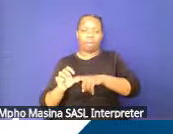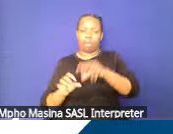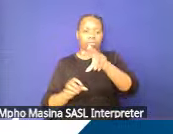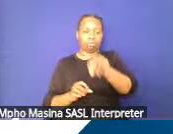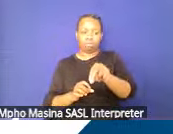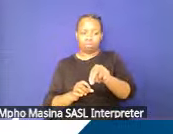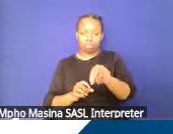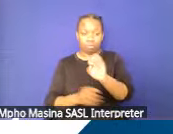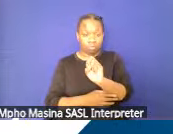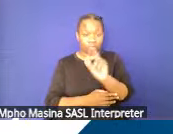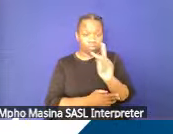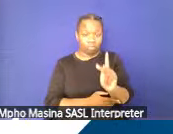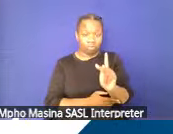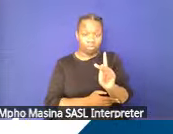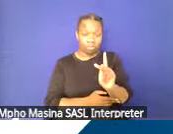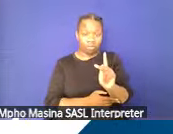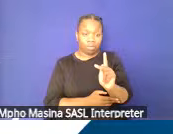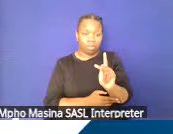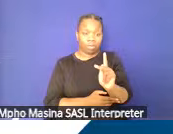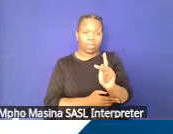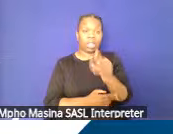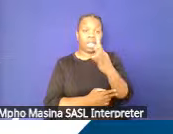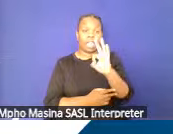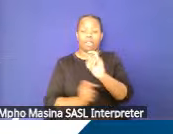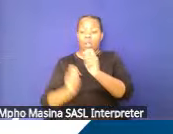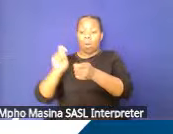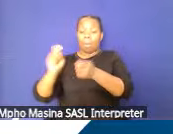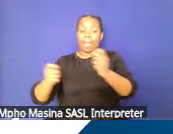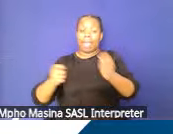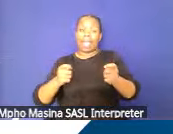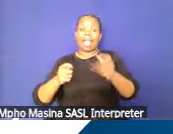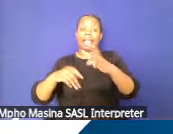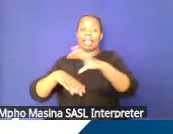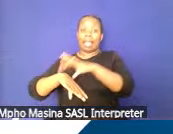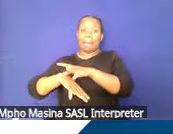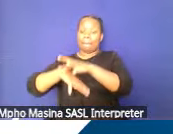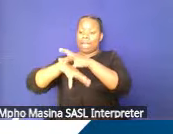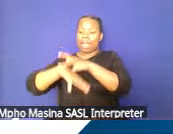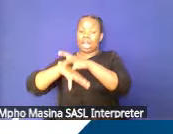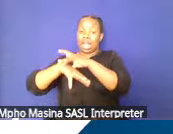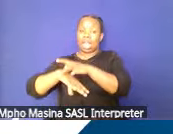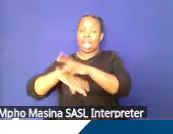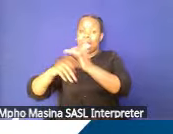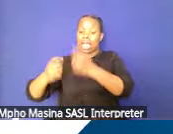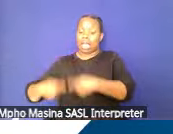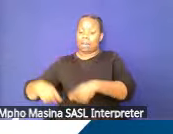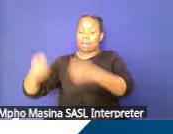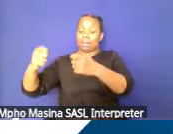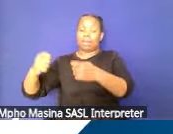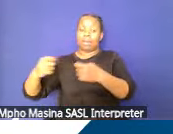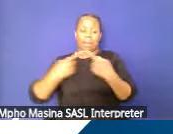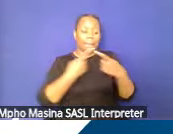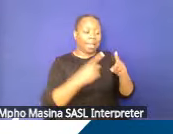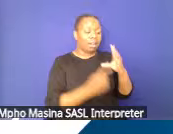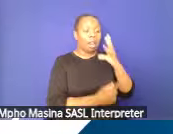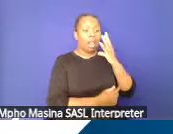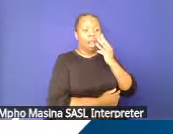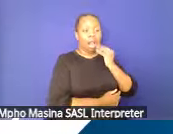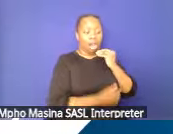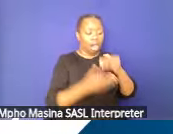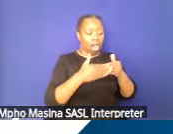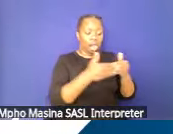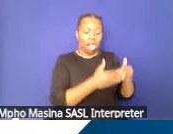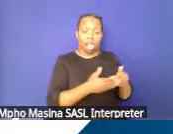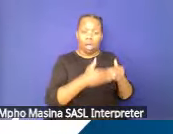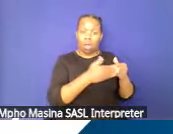Okay? So if you pay the medical expenses of your grandmother, but you are not responsible for the care and support of your